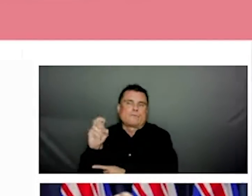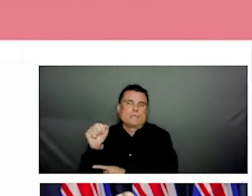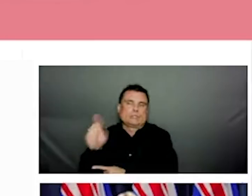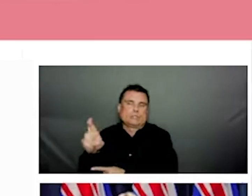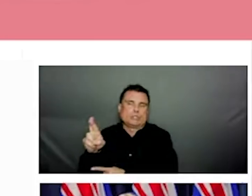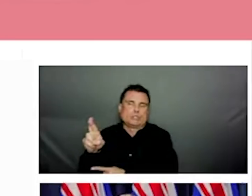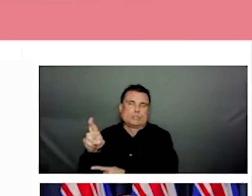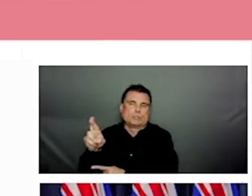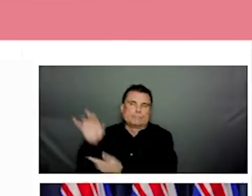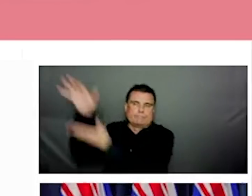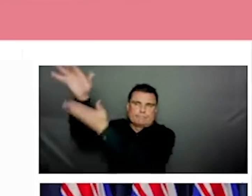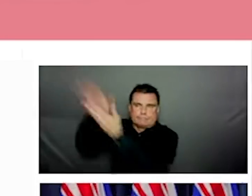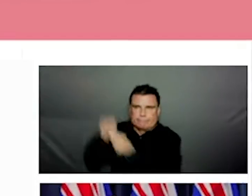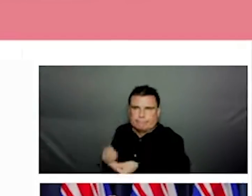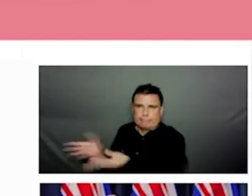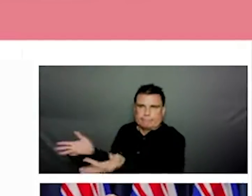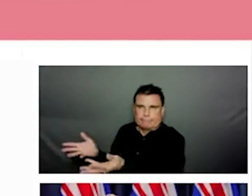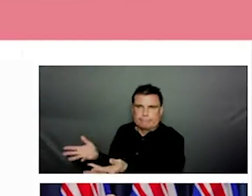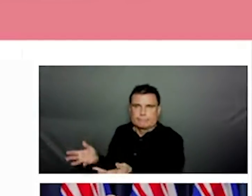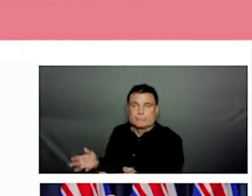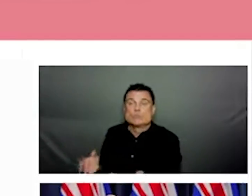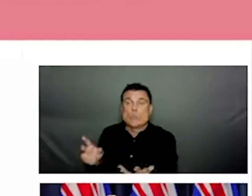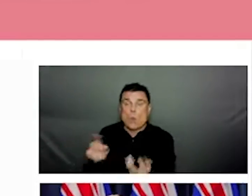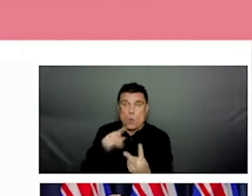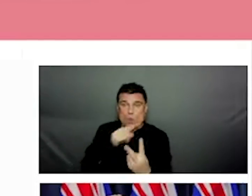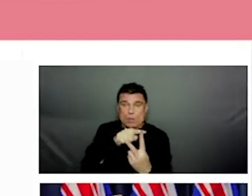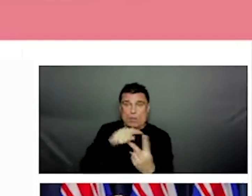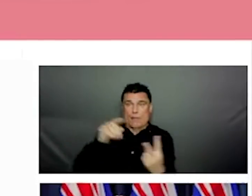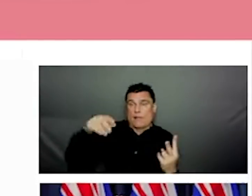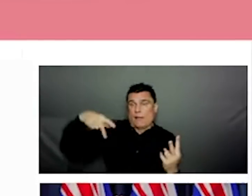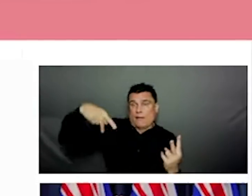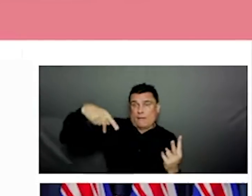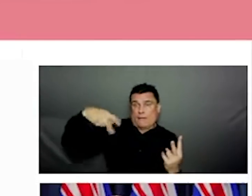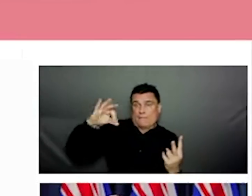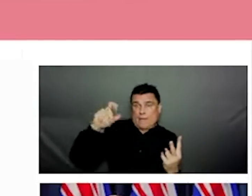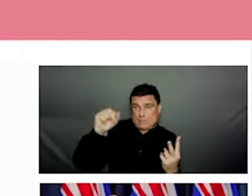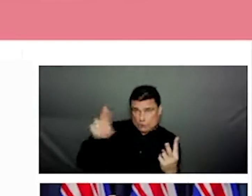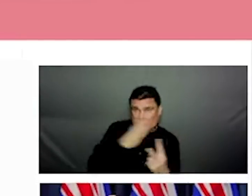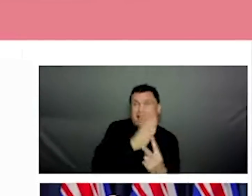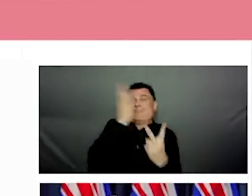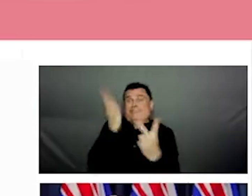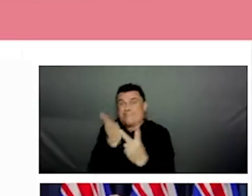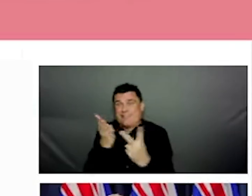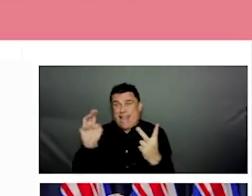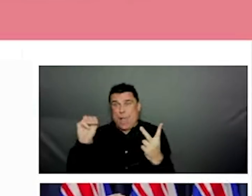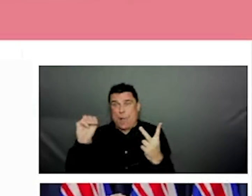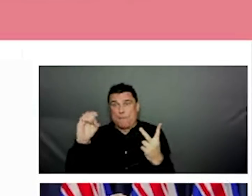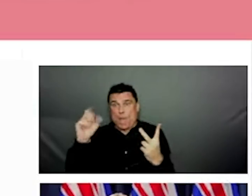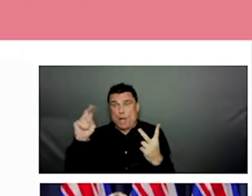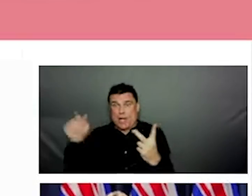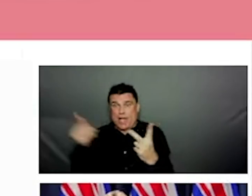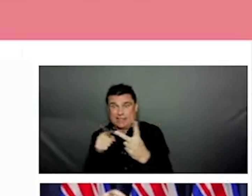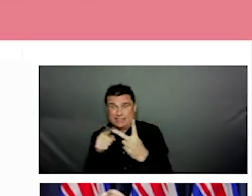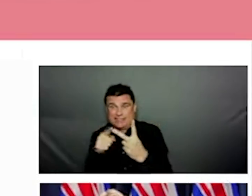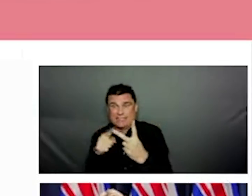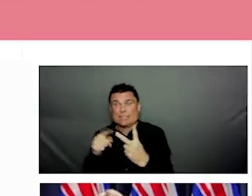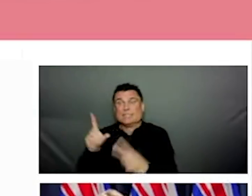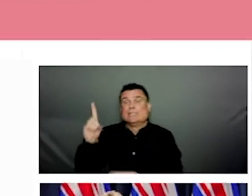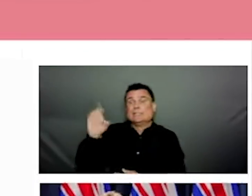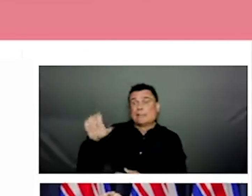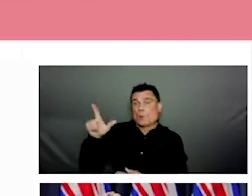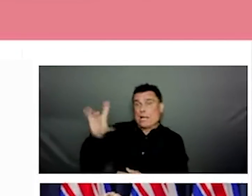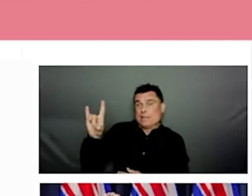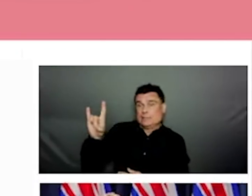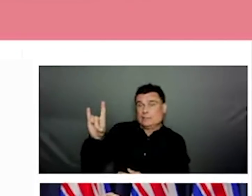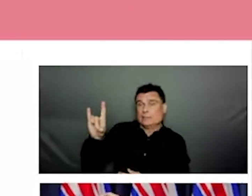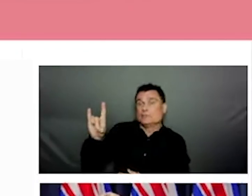of compliance on in late December, December 23rd. We received one shipment of 20,500